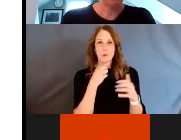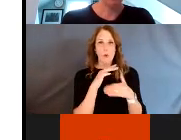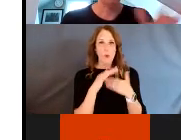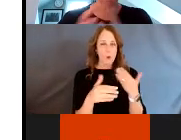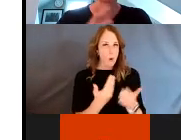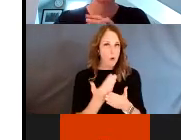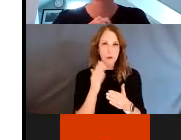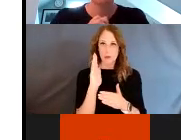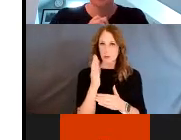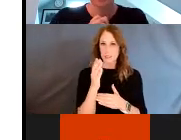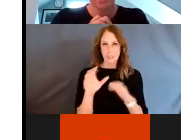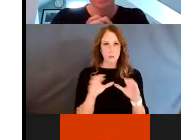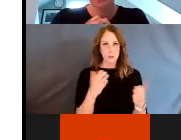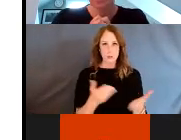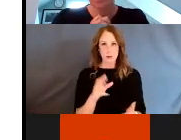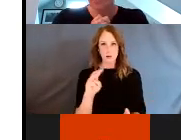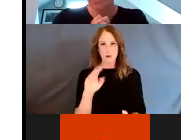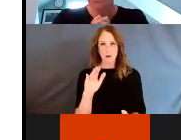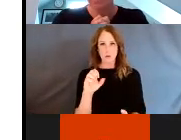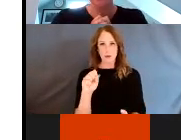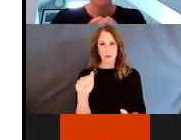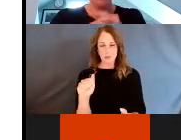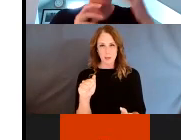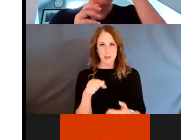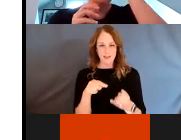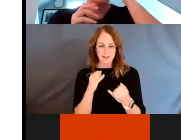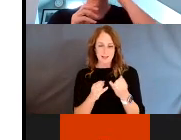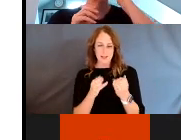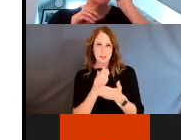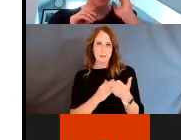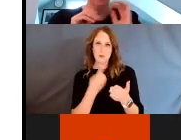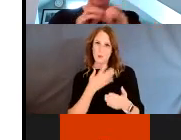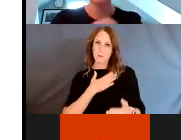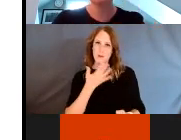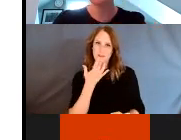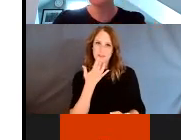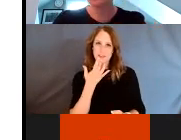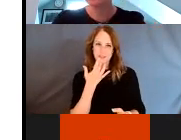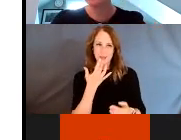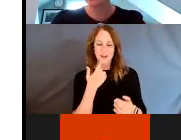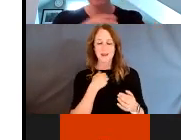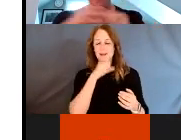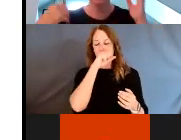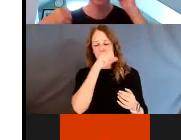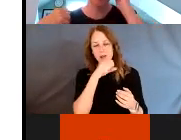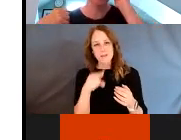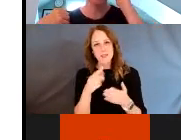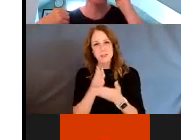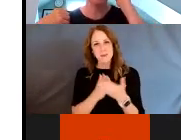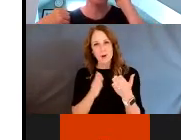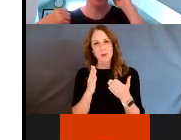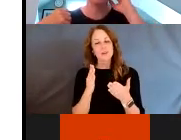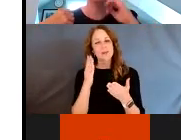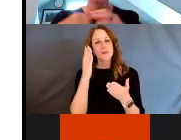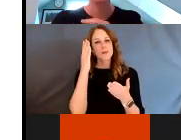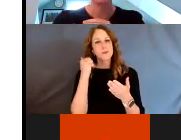do at MCASA, the last part of this presentation is one of my favorite. I love this part of the presentation because it allows us to all learn